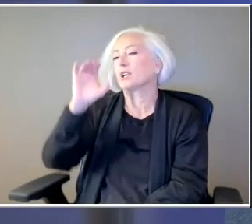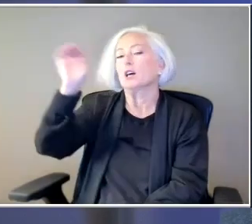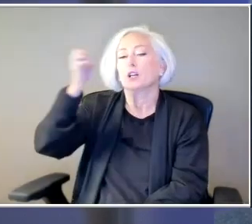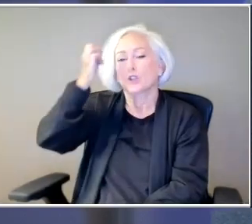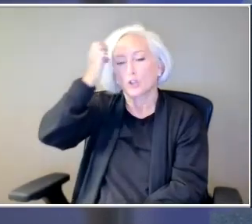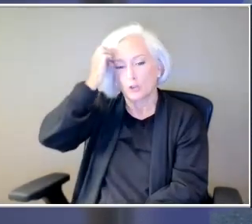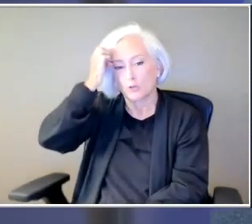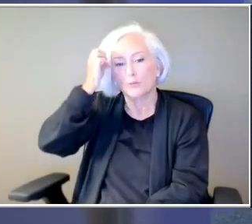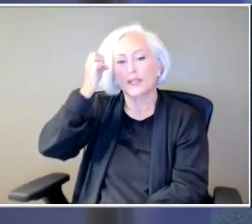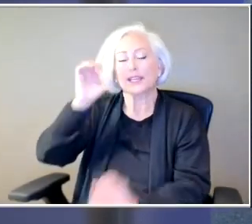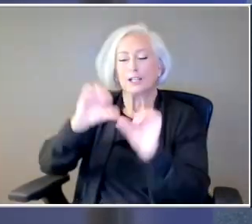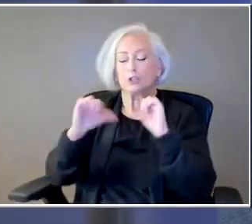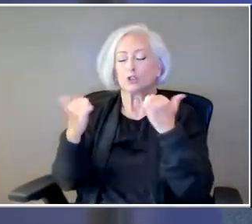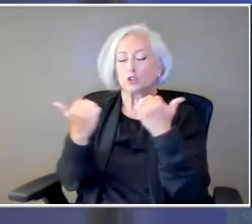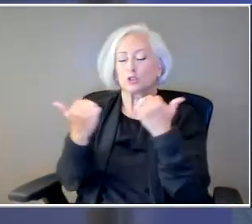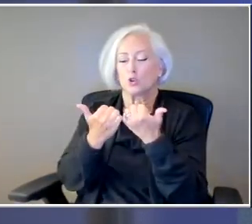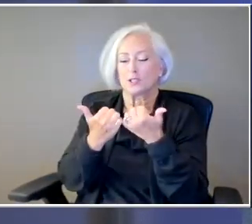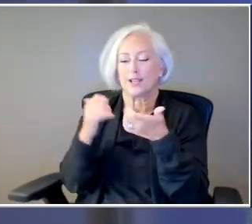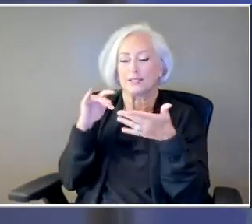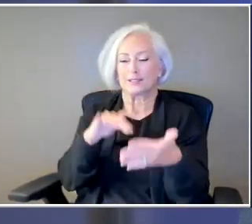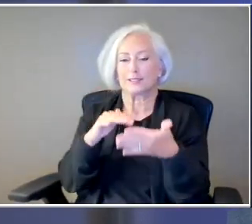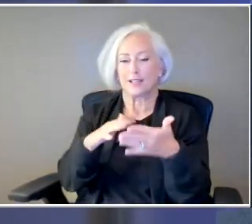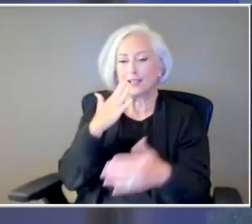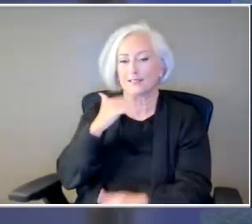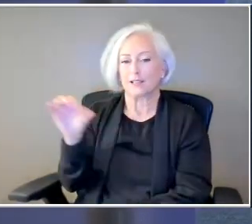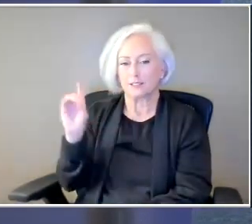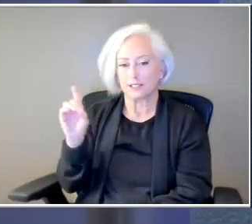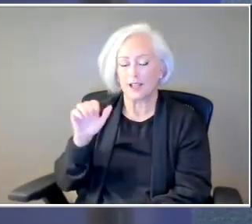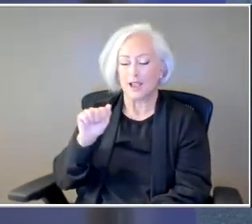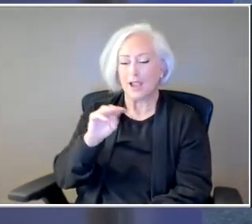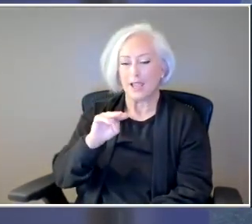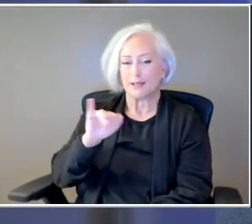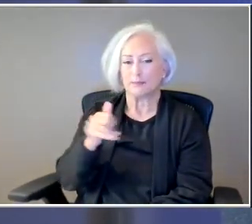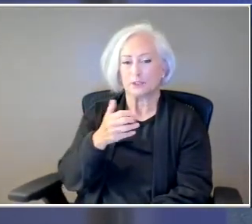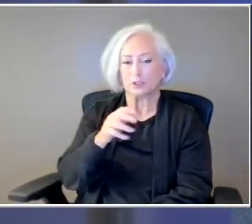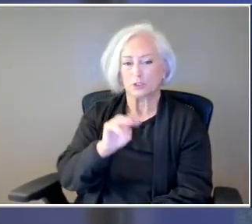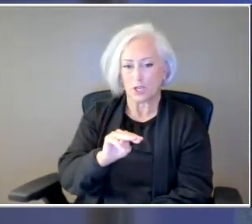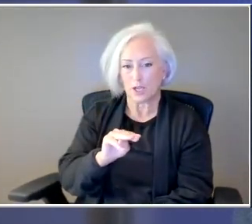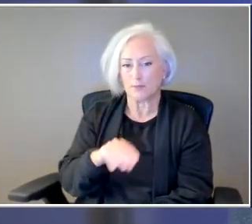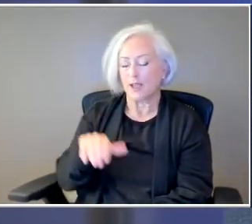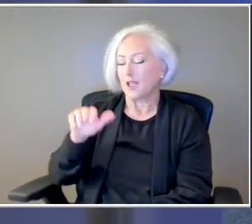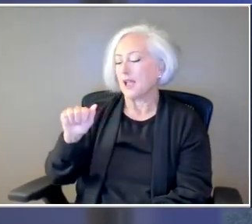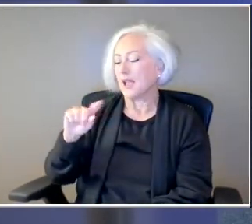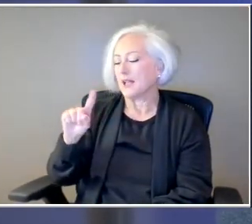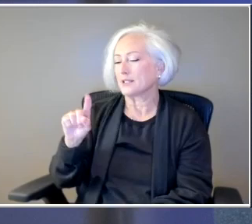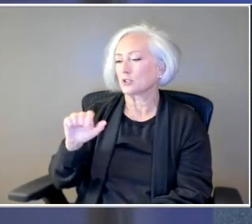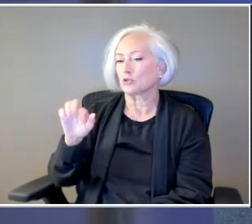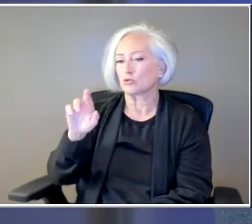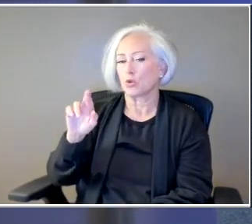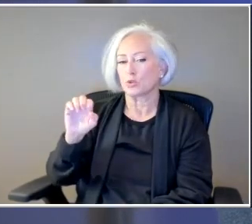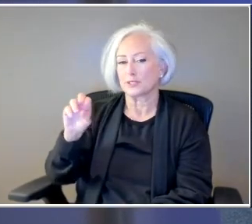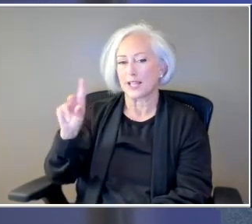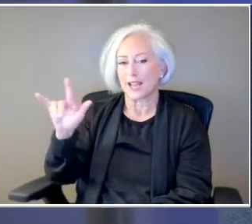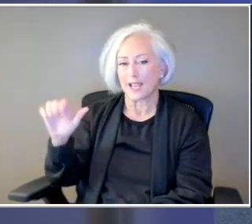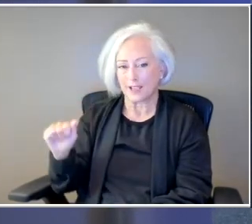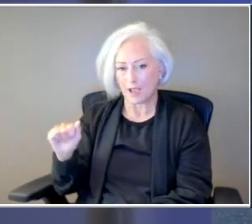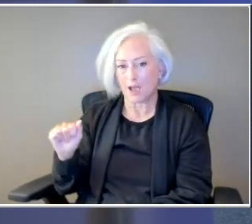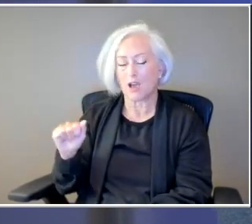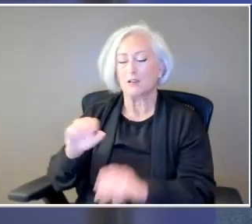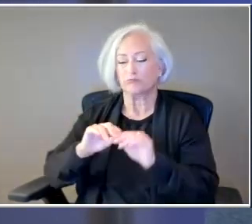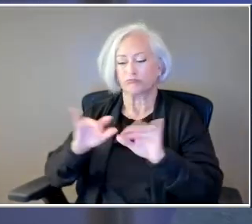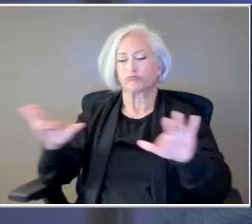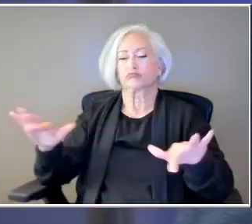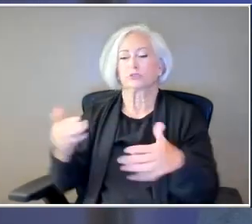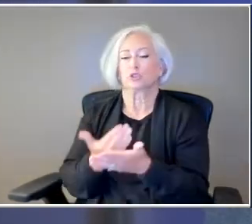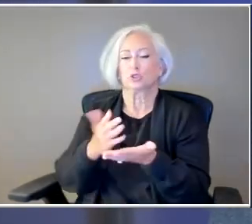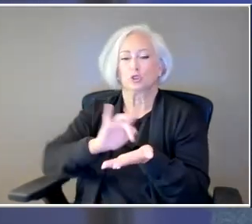Diabetes, and Amgen and AstraZeneca, they were rolling out their new drugs. So they continue to make new compounds that